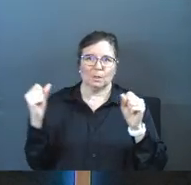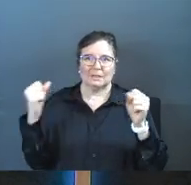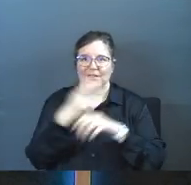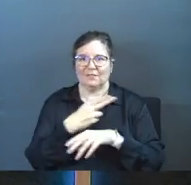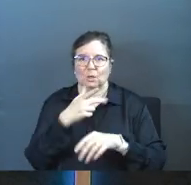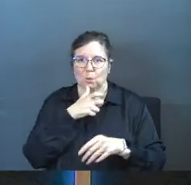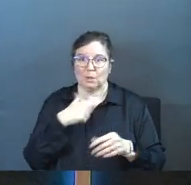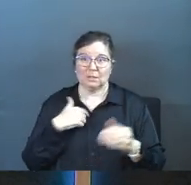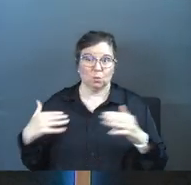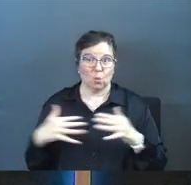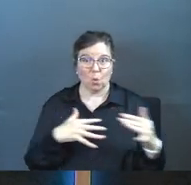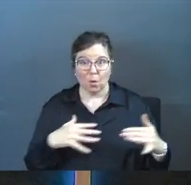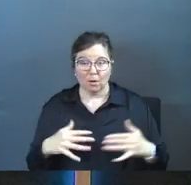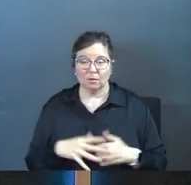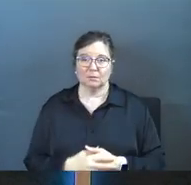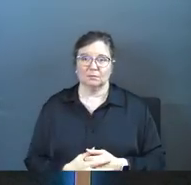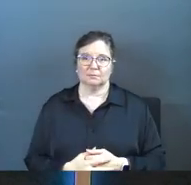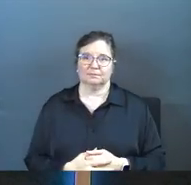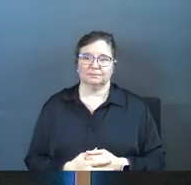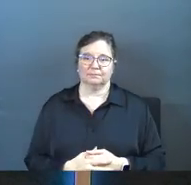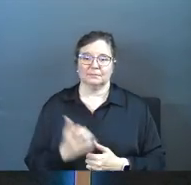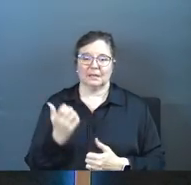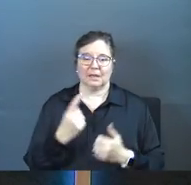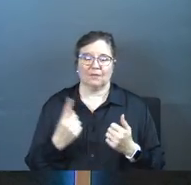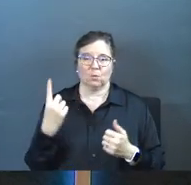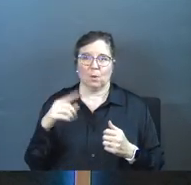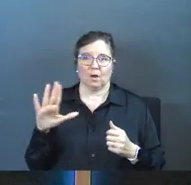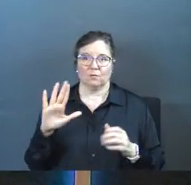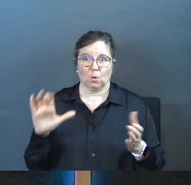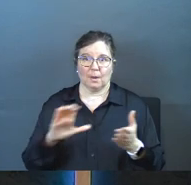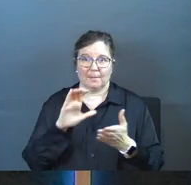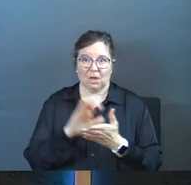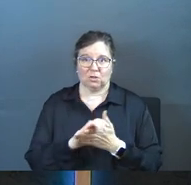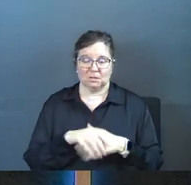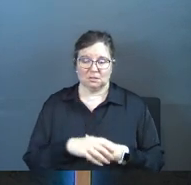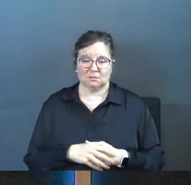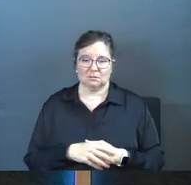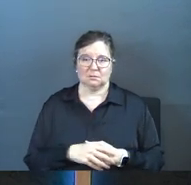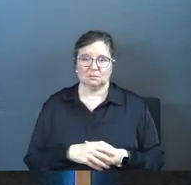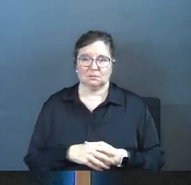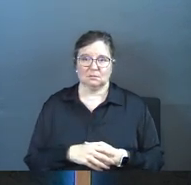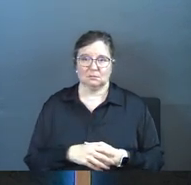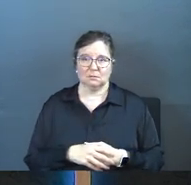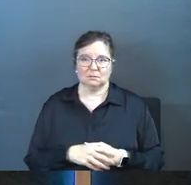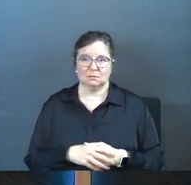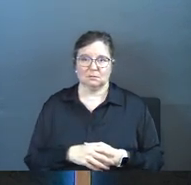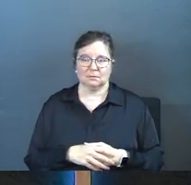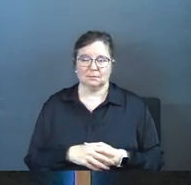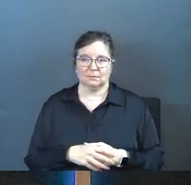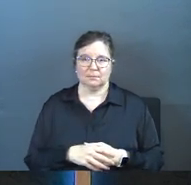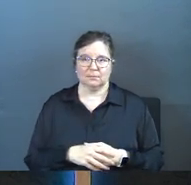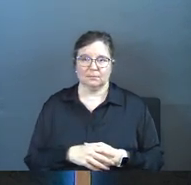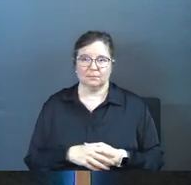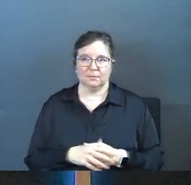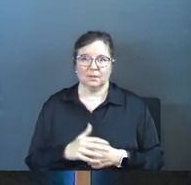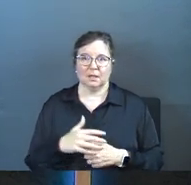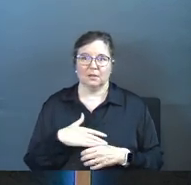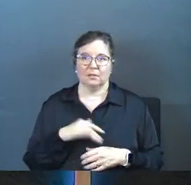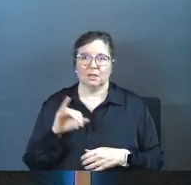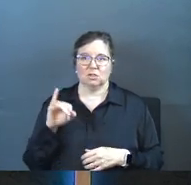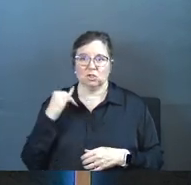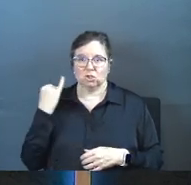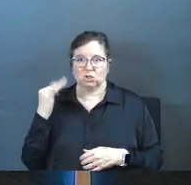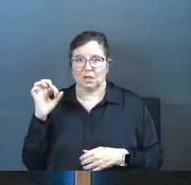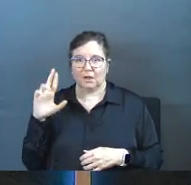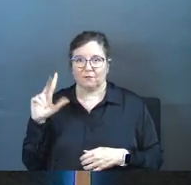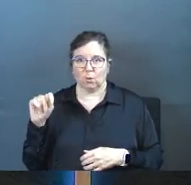It's war. In every single one of your marriages, There's a Josh